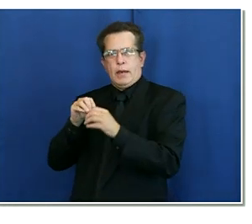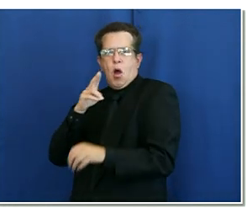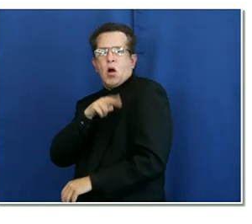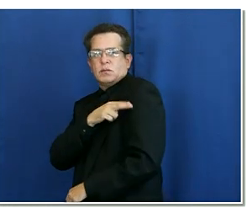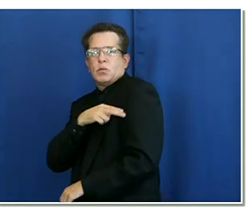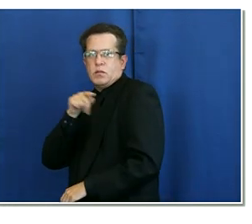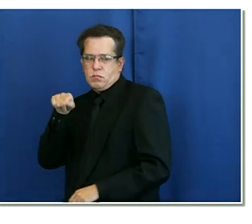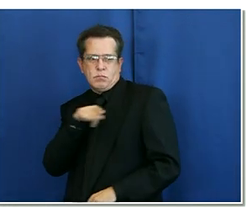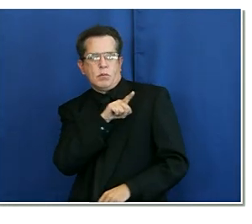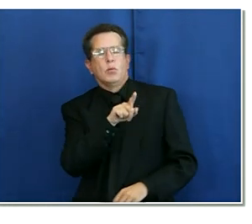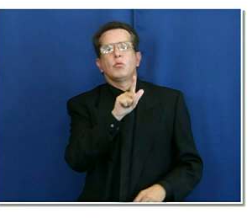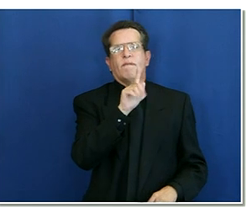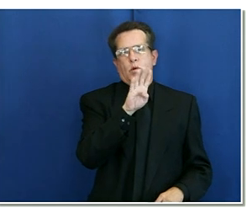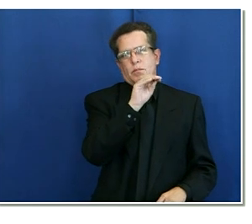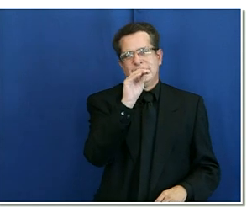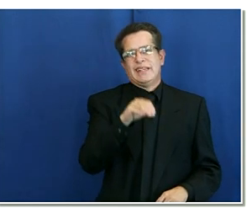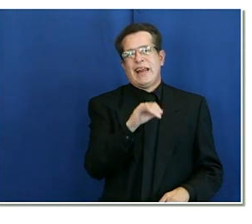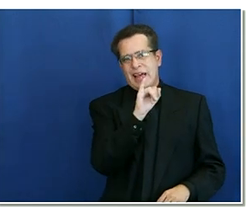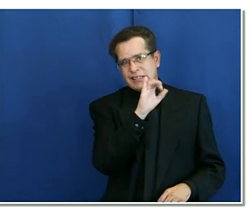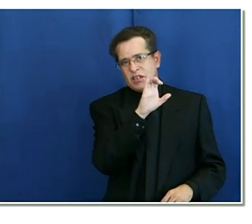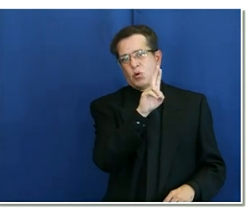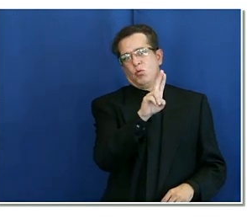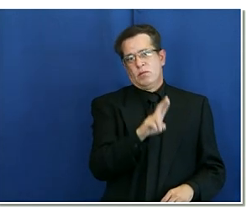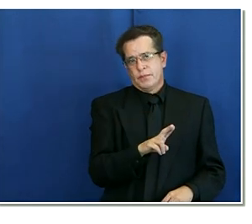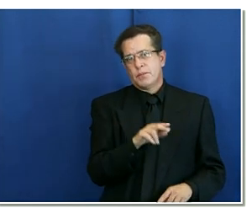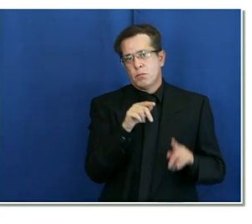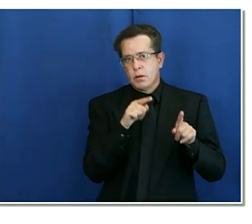the total number of cases also includes